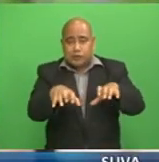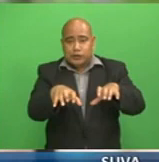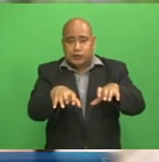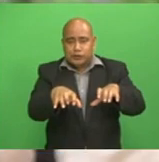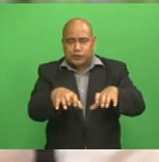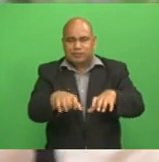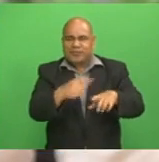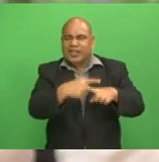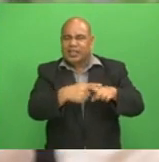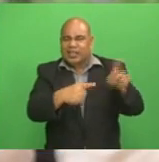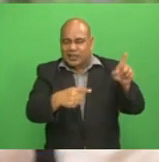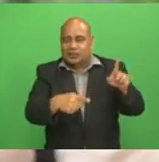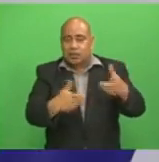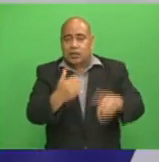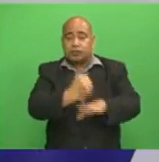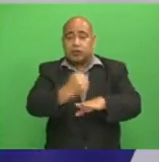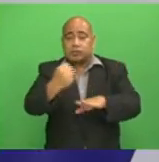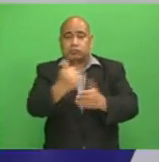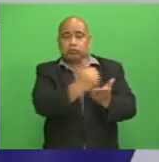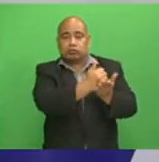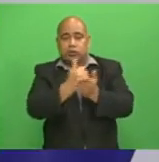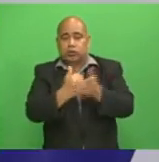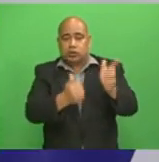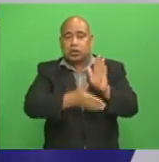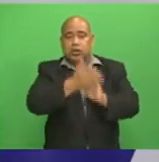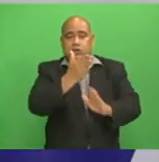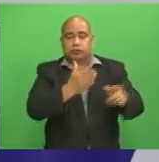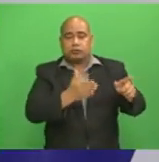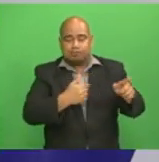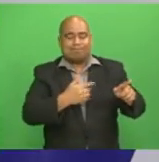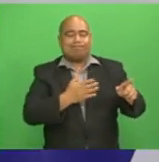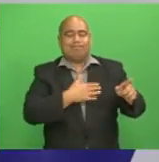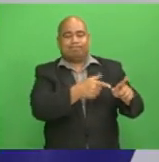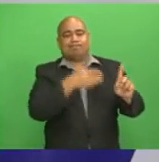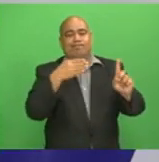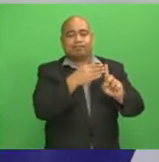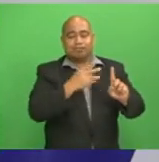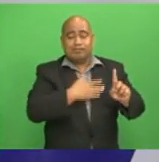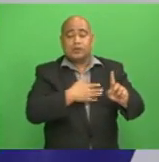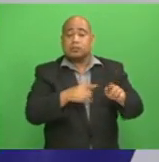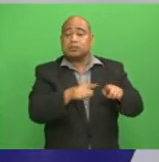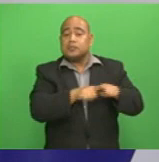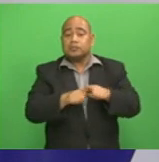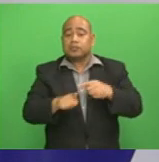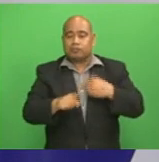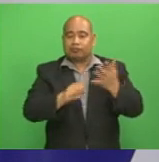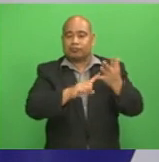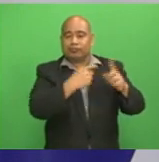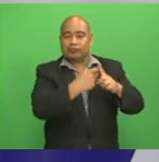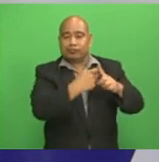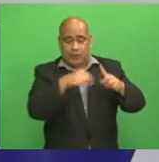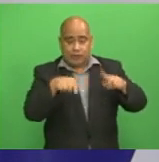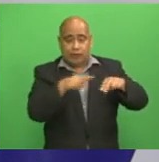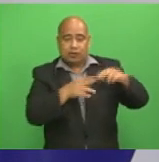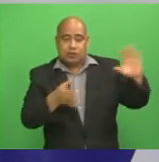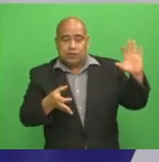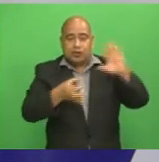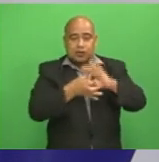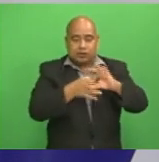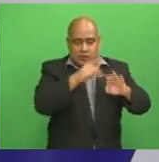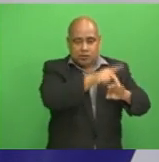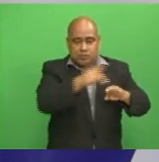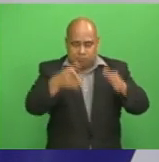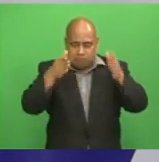on Hopkins' priority list. This means that the UK is engaging with the Pacific at a deeper level, including with